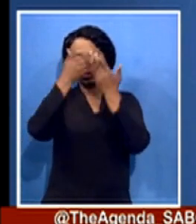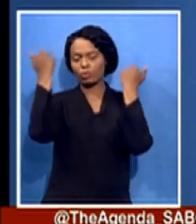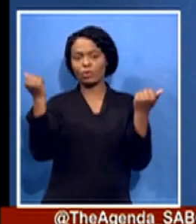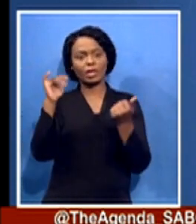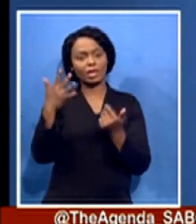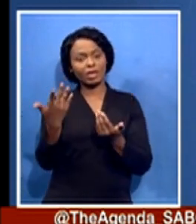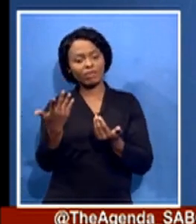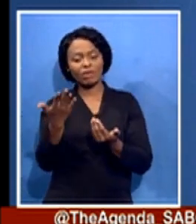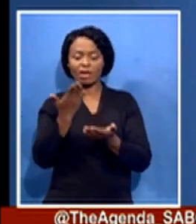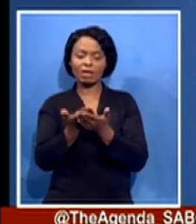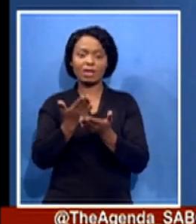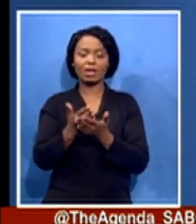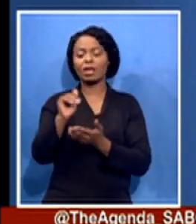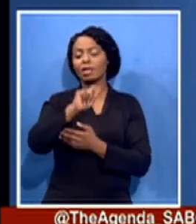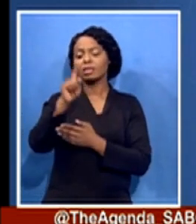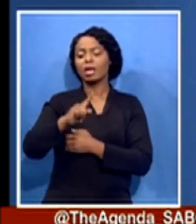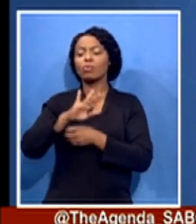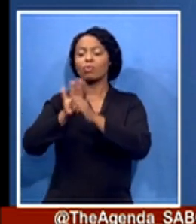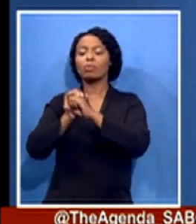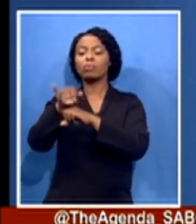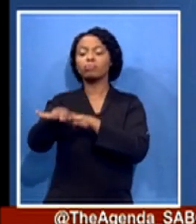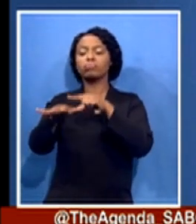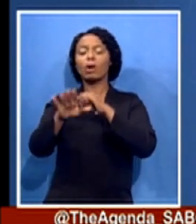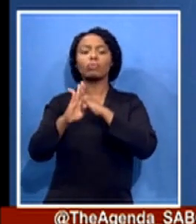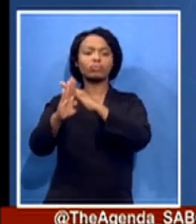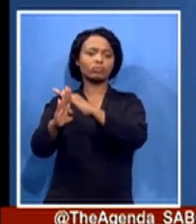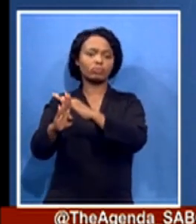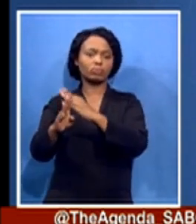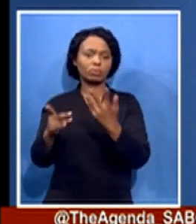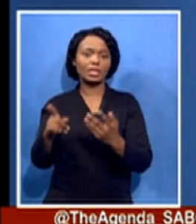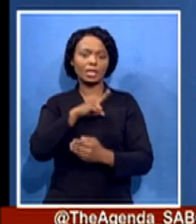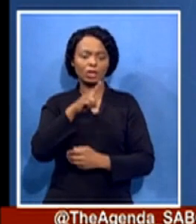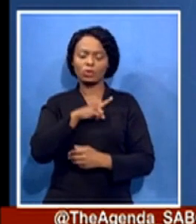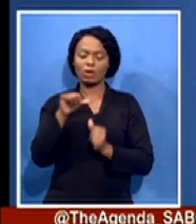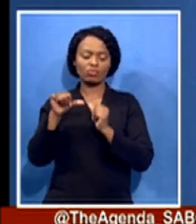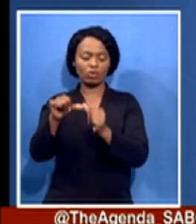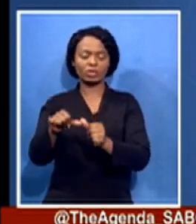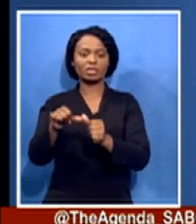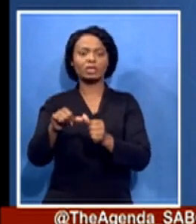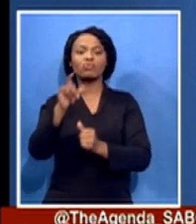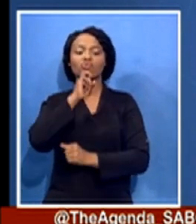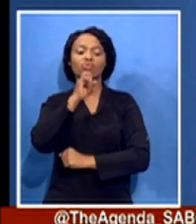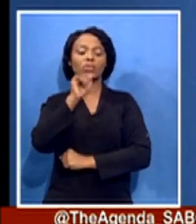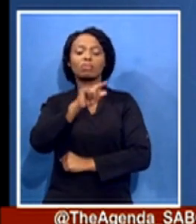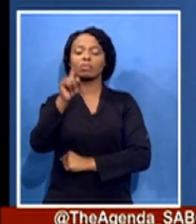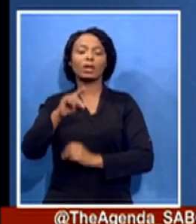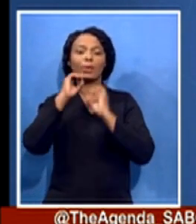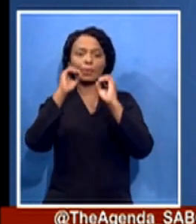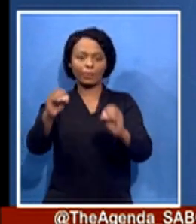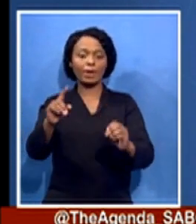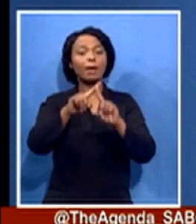didn't proceed with AstraZeneca here. However, what's been found in Europe, despite the fact this is a very good vaccine, is that